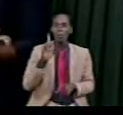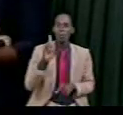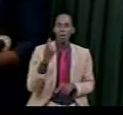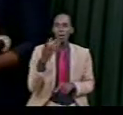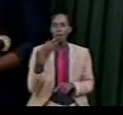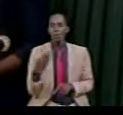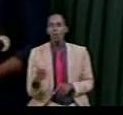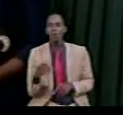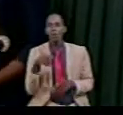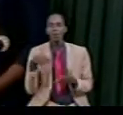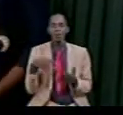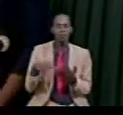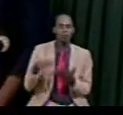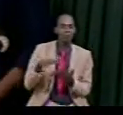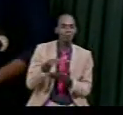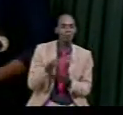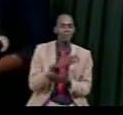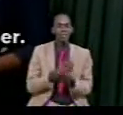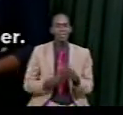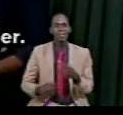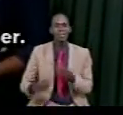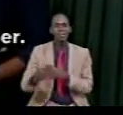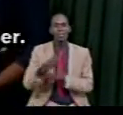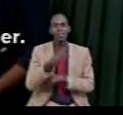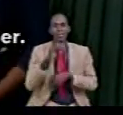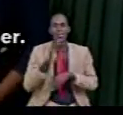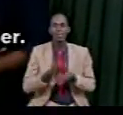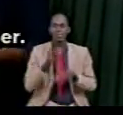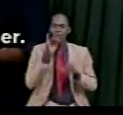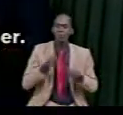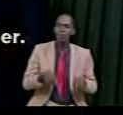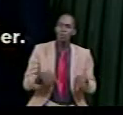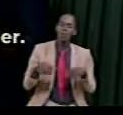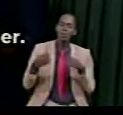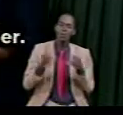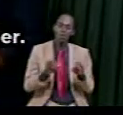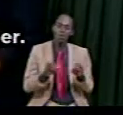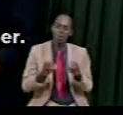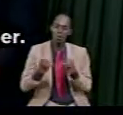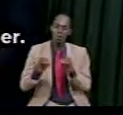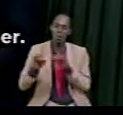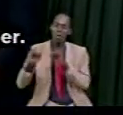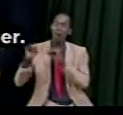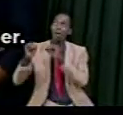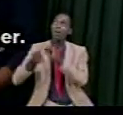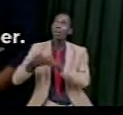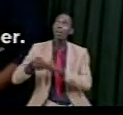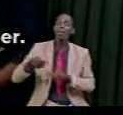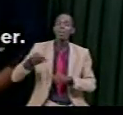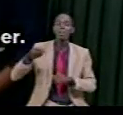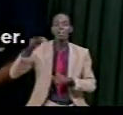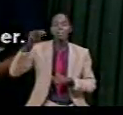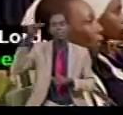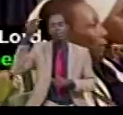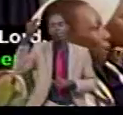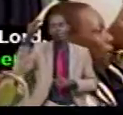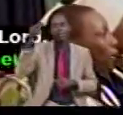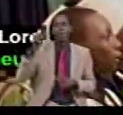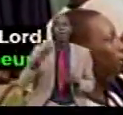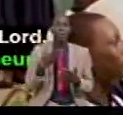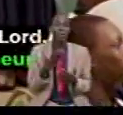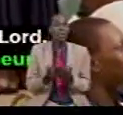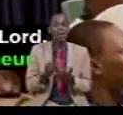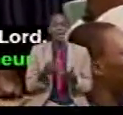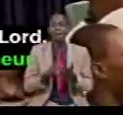these days, the church is gonna move up higher. It's the